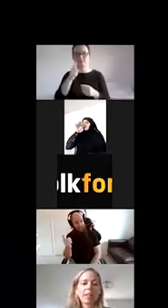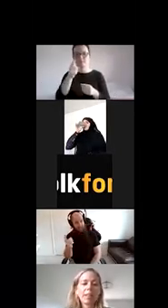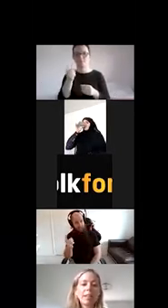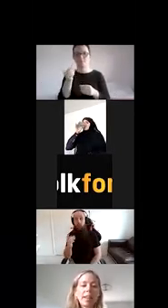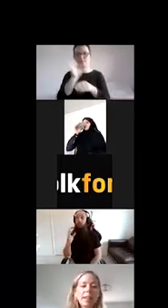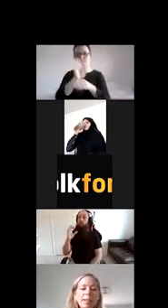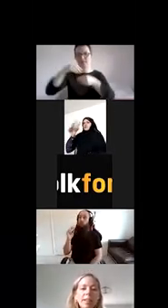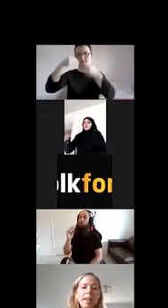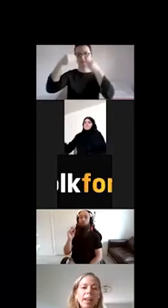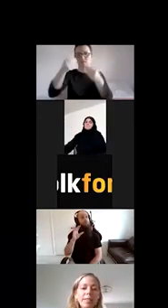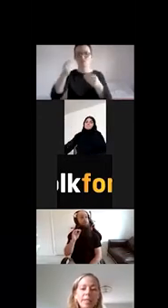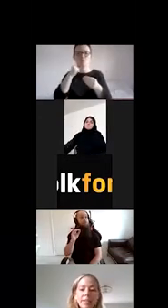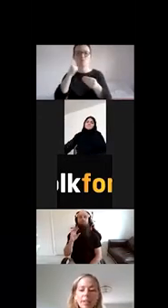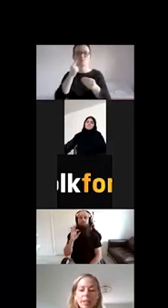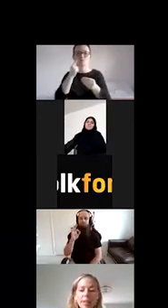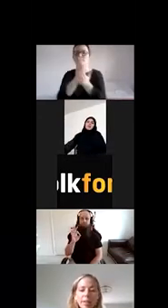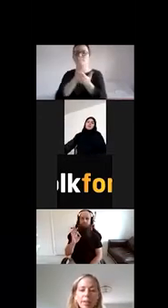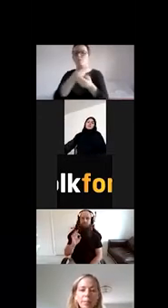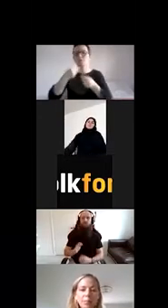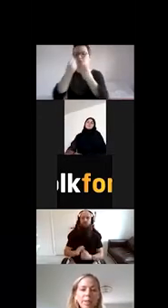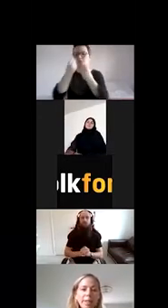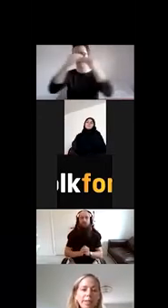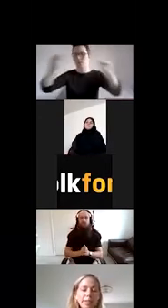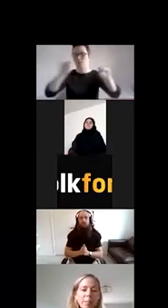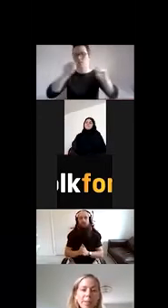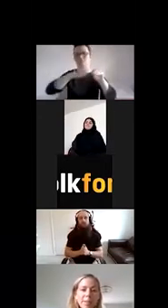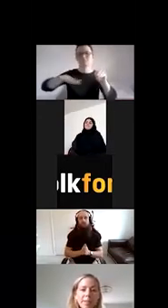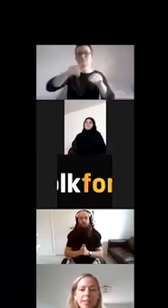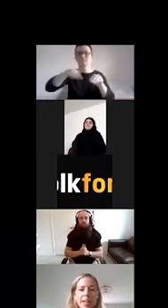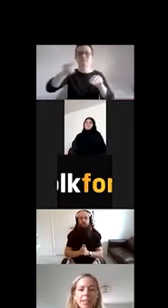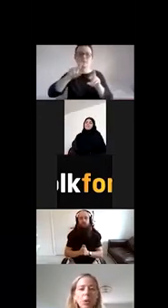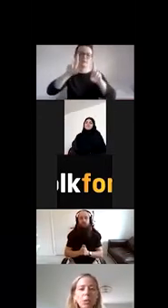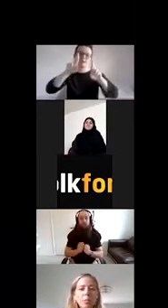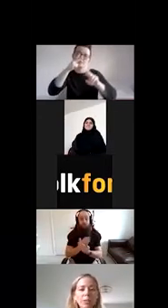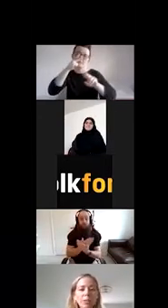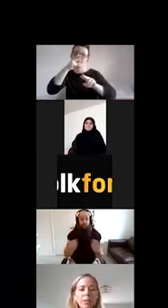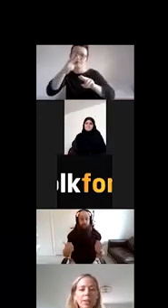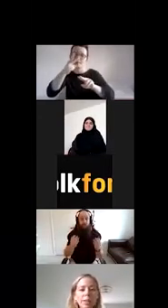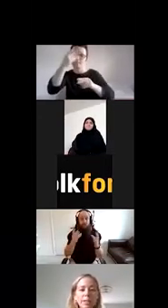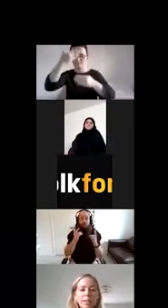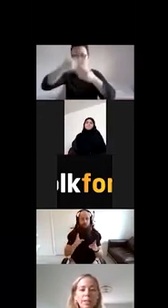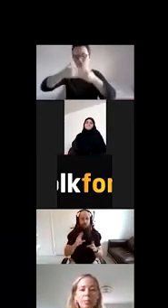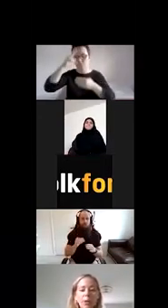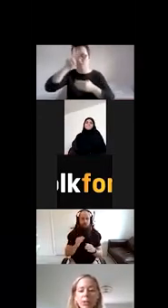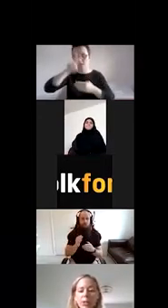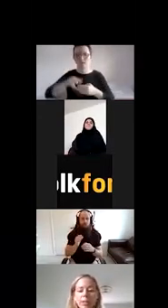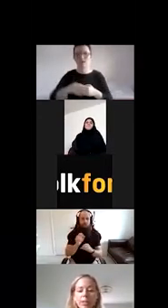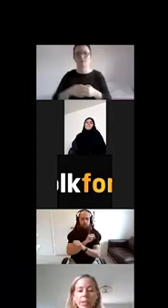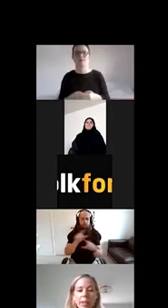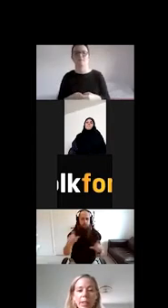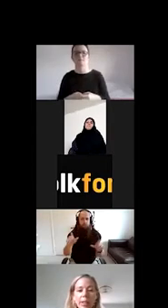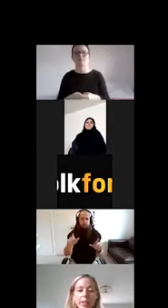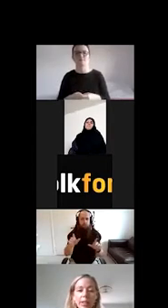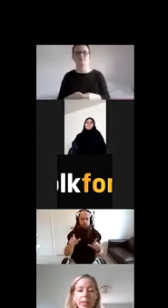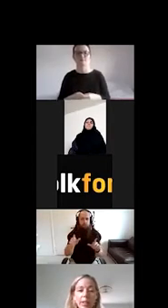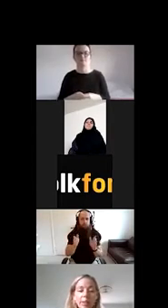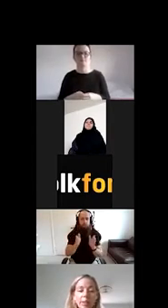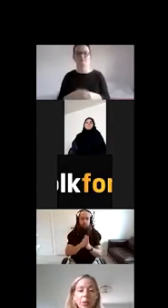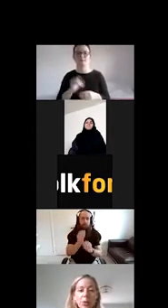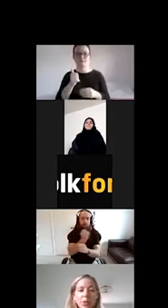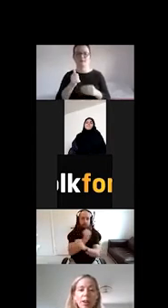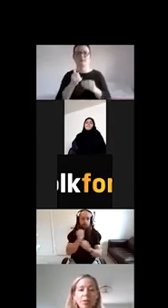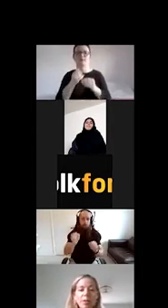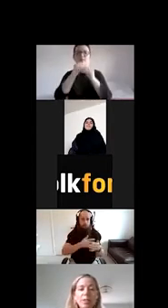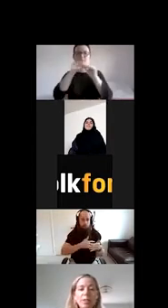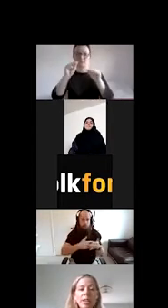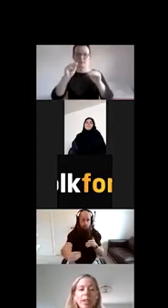Yes. Yeah. Yes. And then the presentation has also been shared in Bosnian.